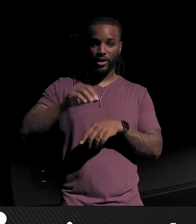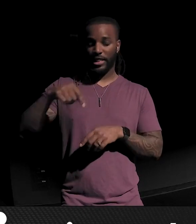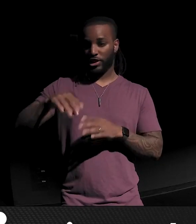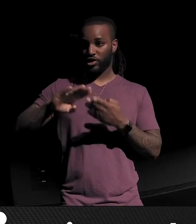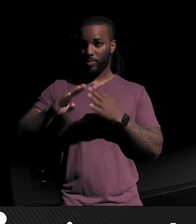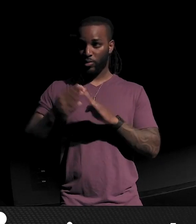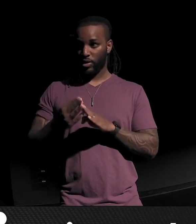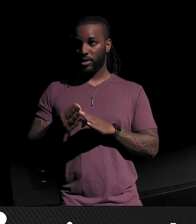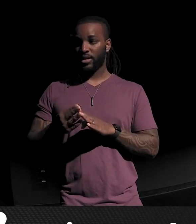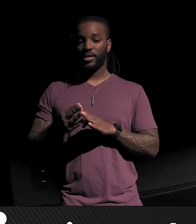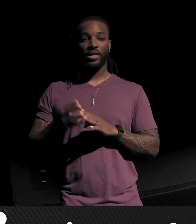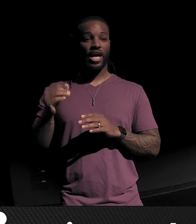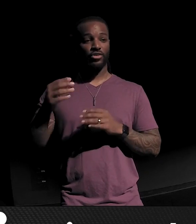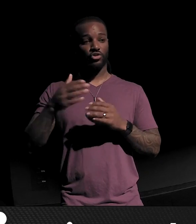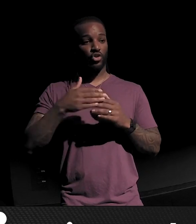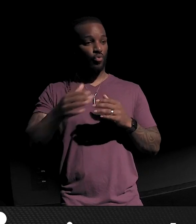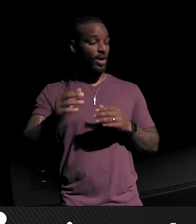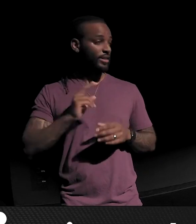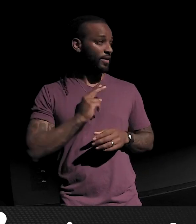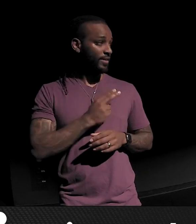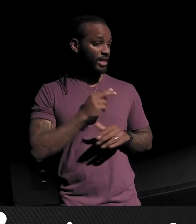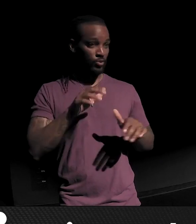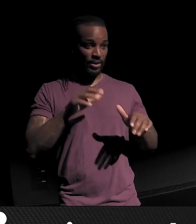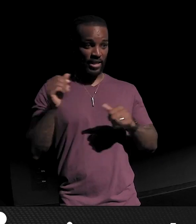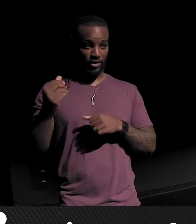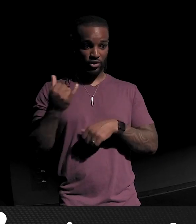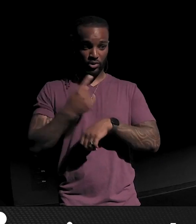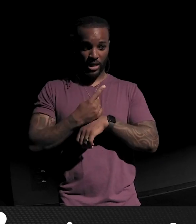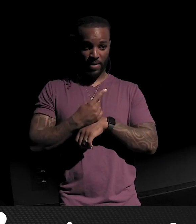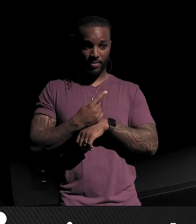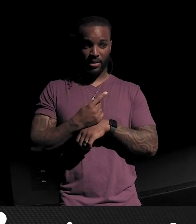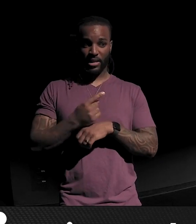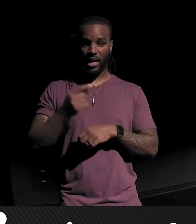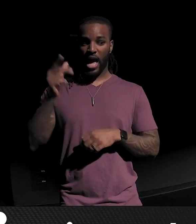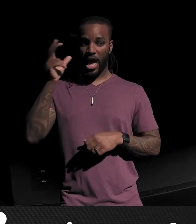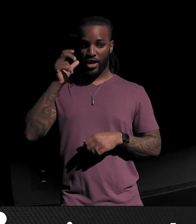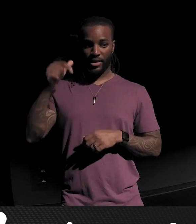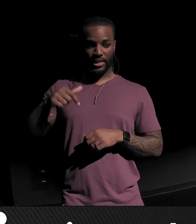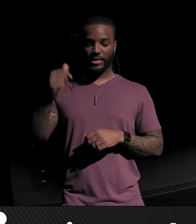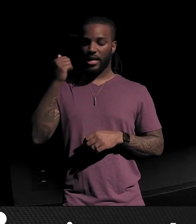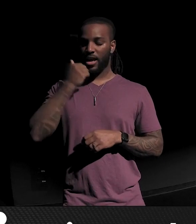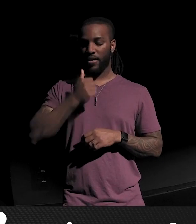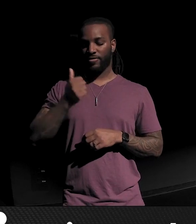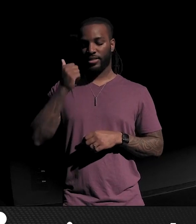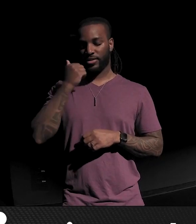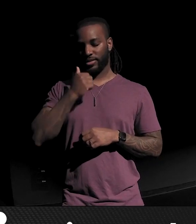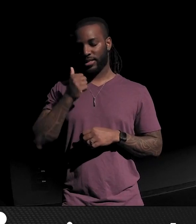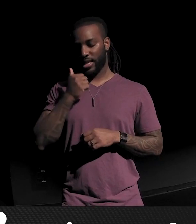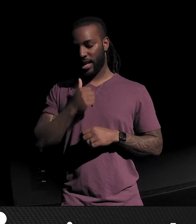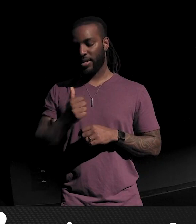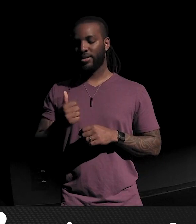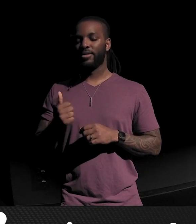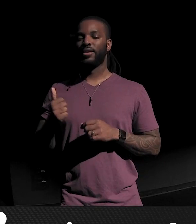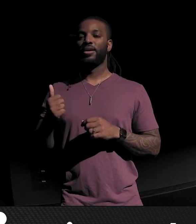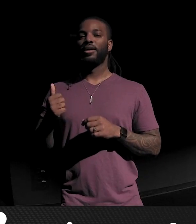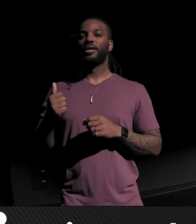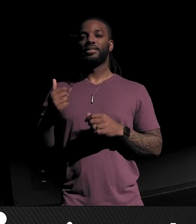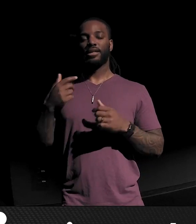behalf. And to the rest of us as we leave here today, I hear this in my heart every single time I'm up here, go. Let's